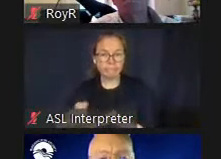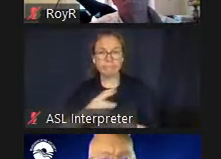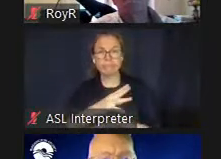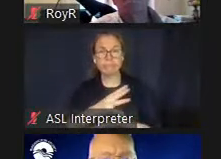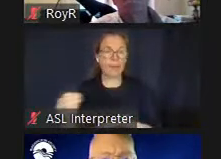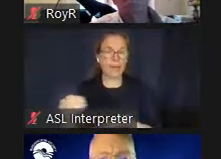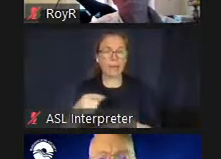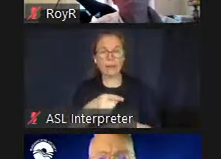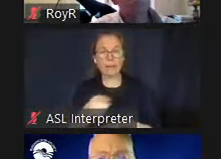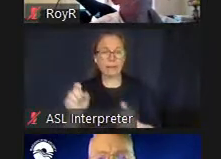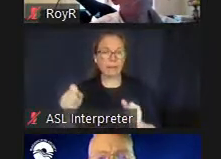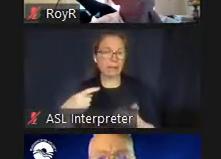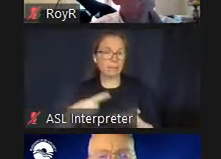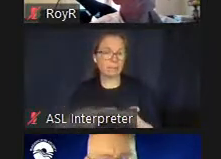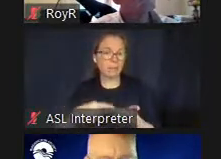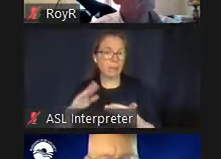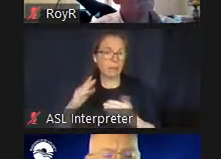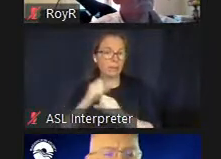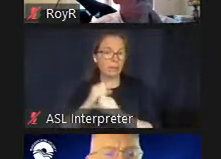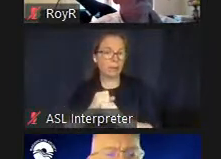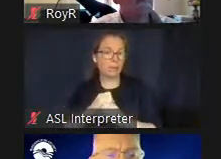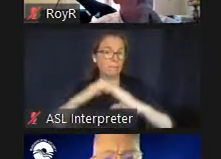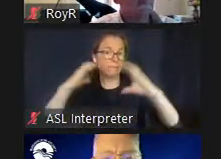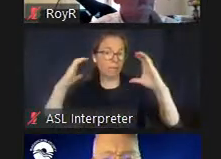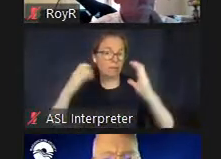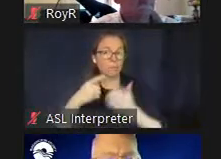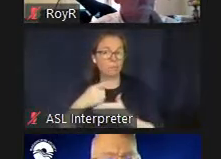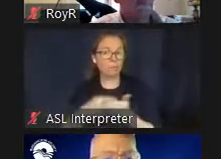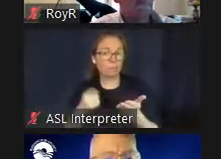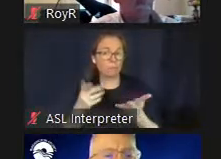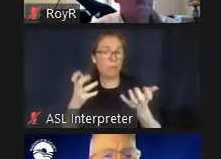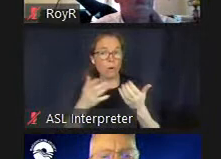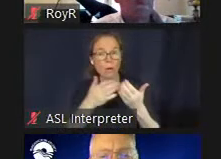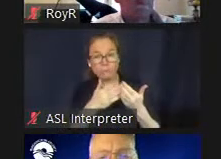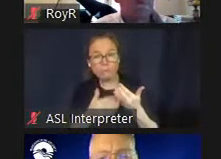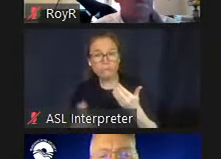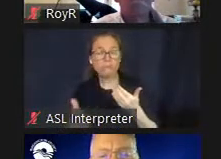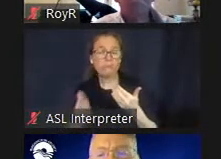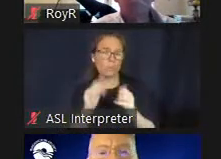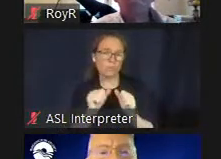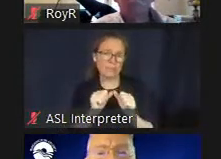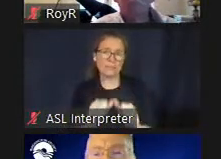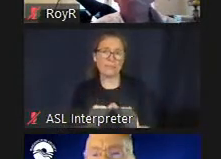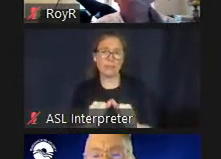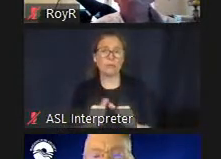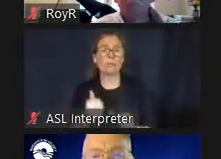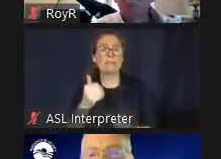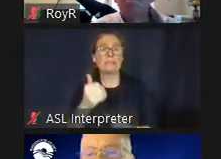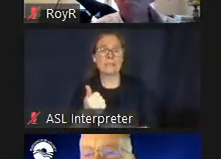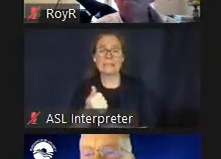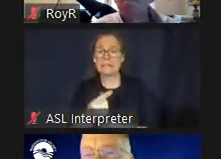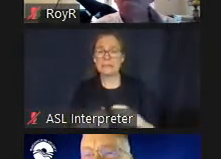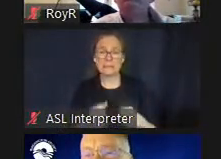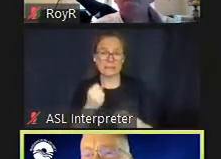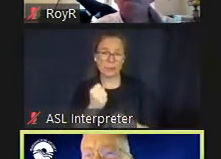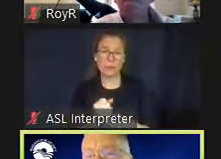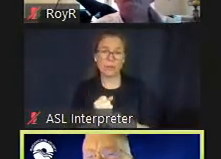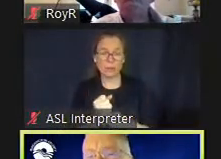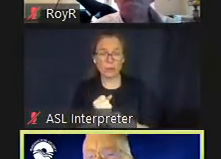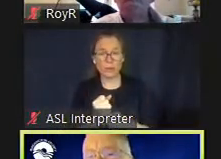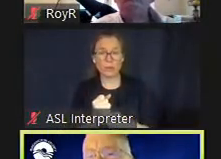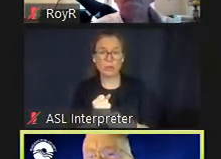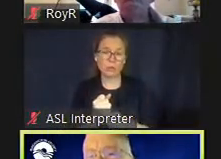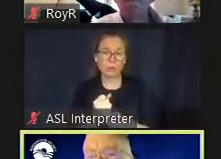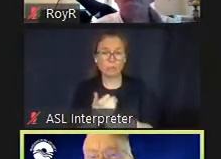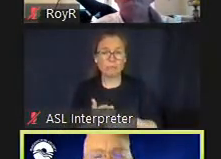vision for the ongoing recovery efforts that will continue for the next several years. So thank you. Thank you